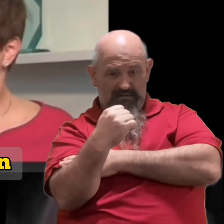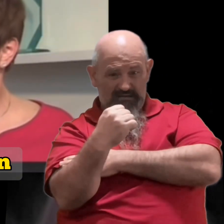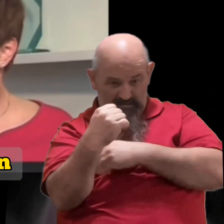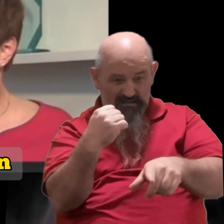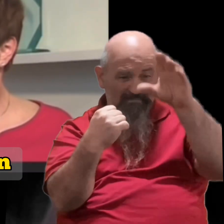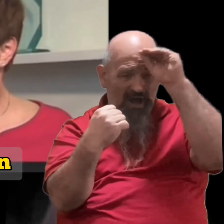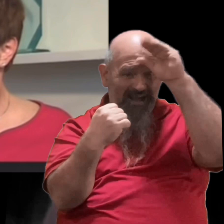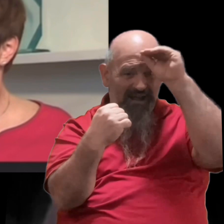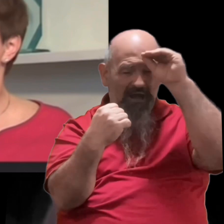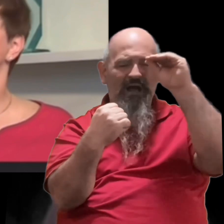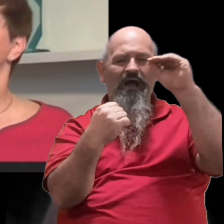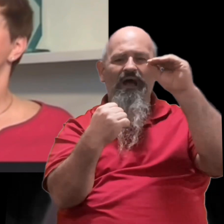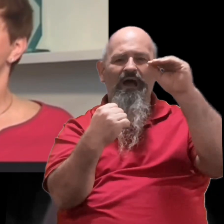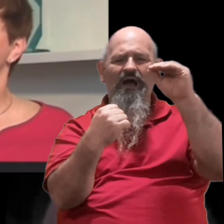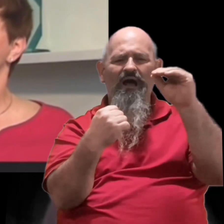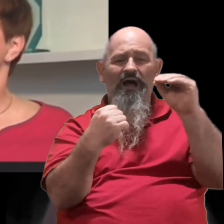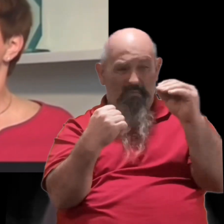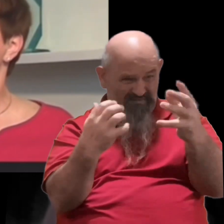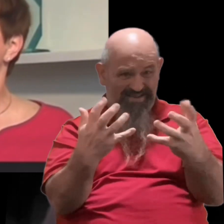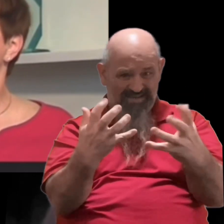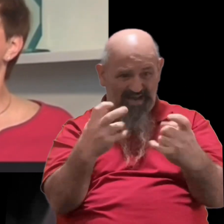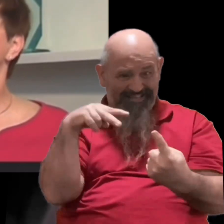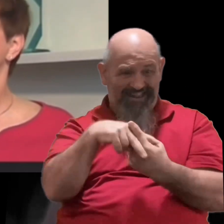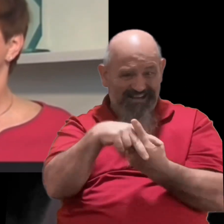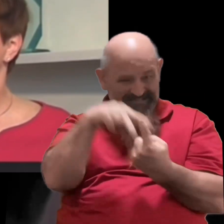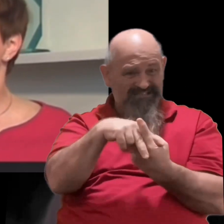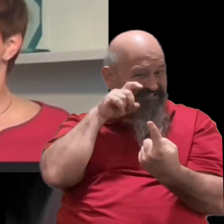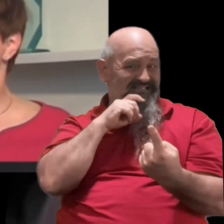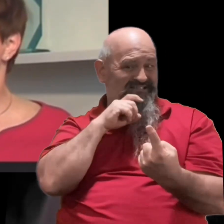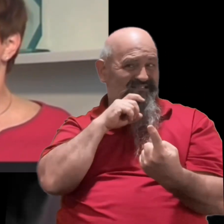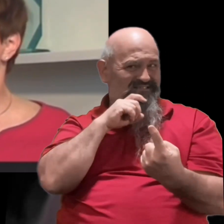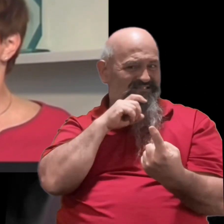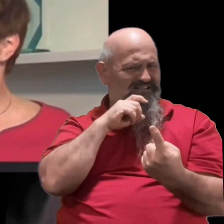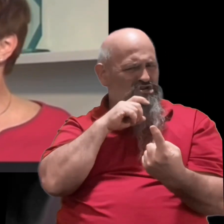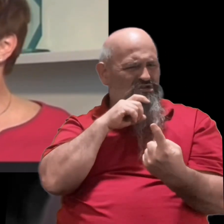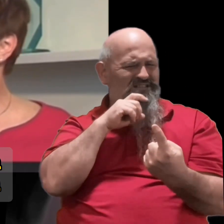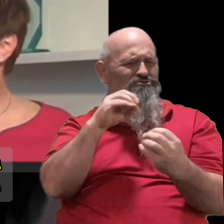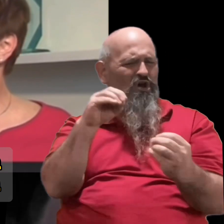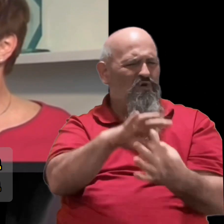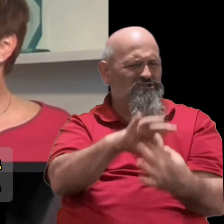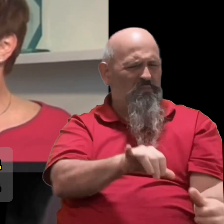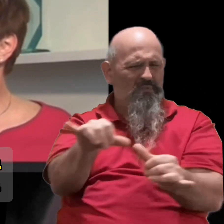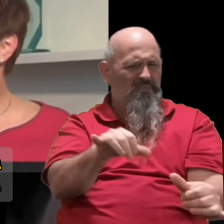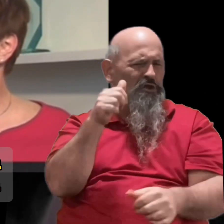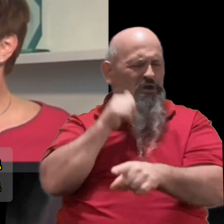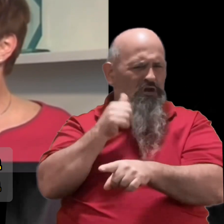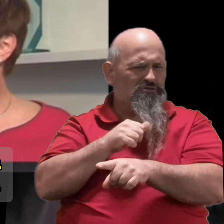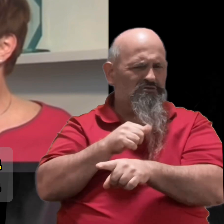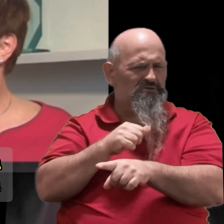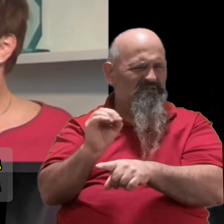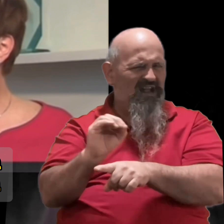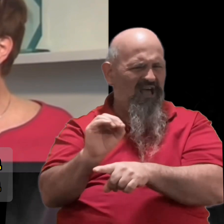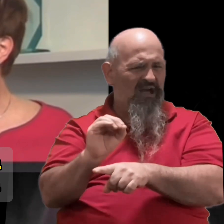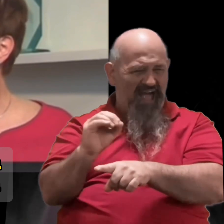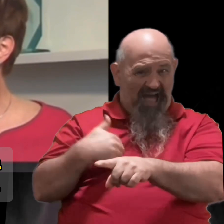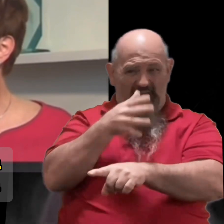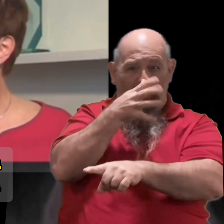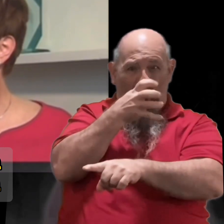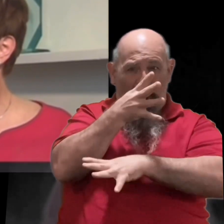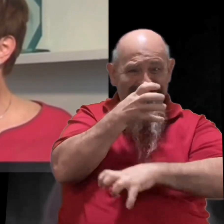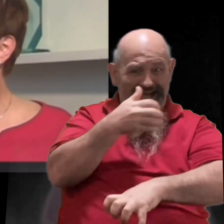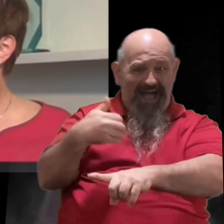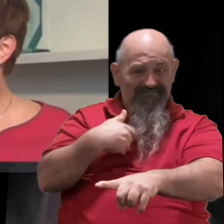an erection and wanting sex, just as there's no correlation with a girl having an